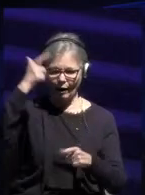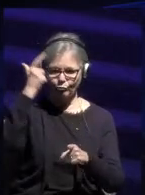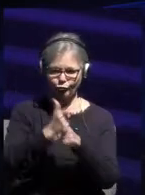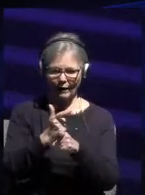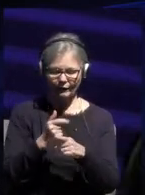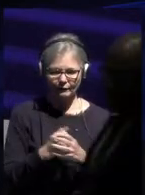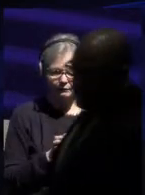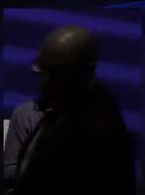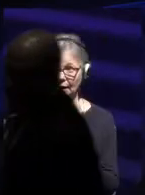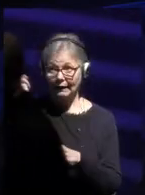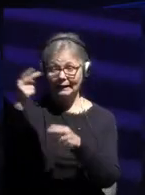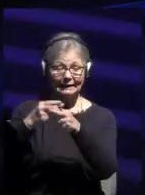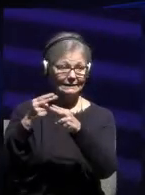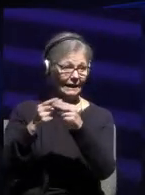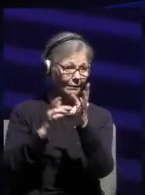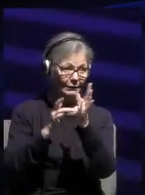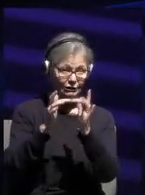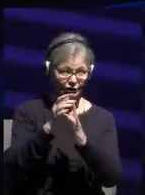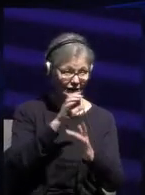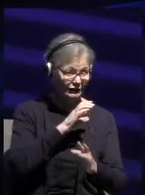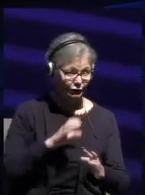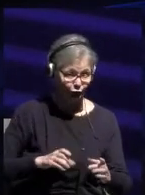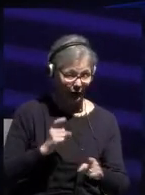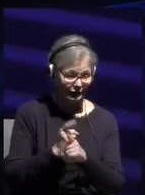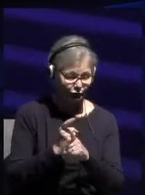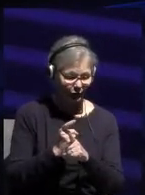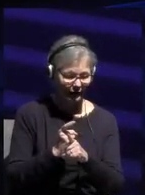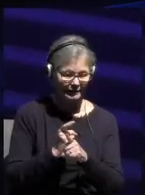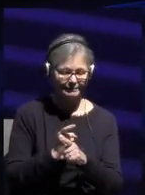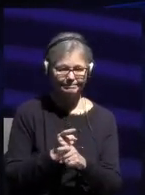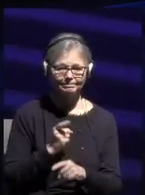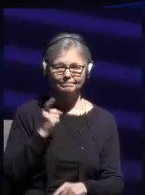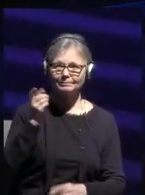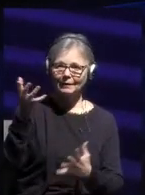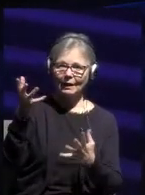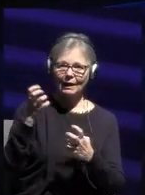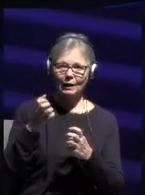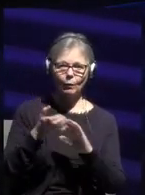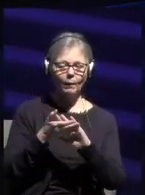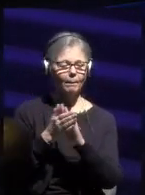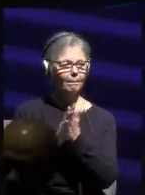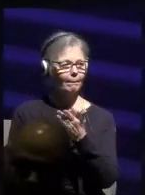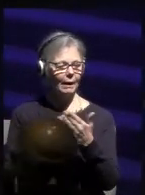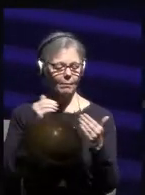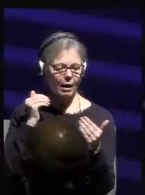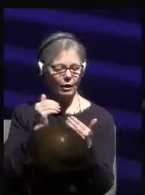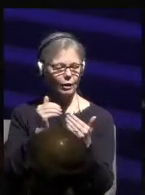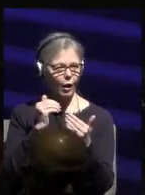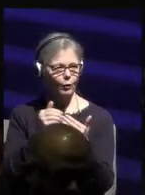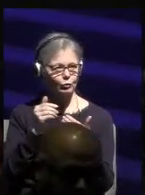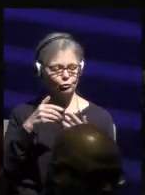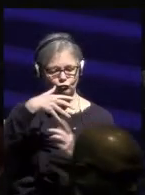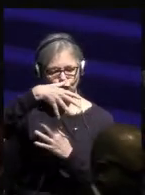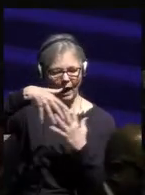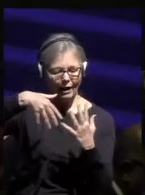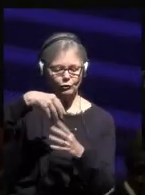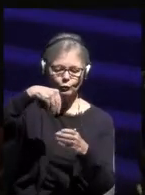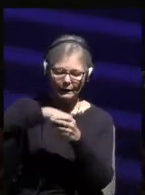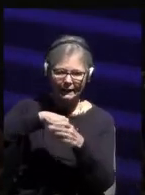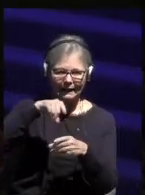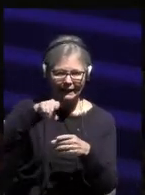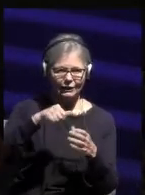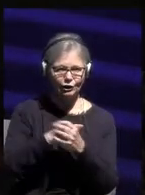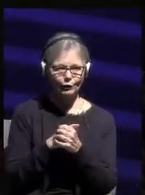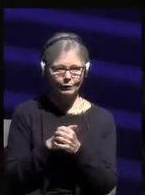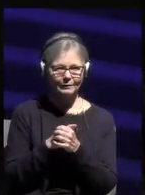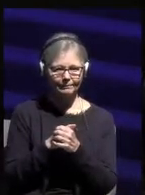you to know his name is Jesus Christ. And that he wants to be with you around you, in you. He wants